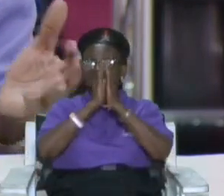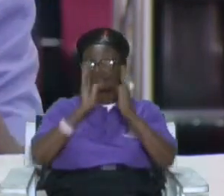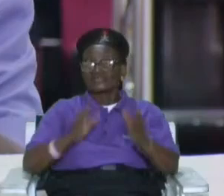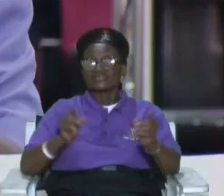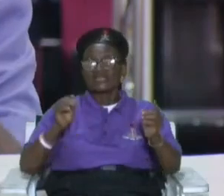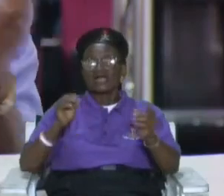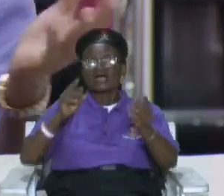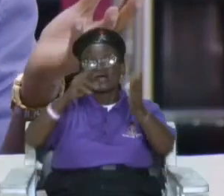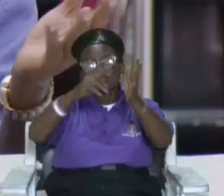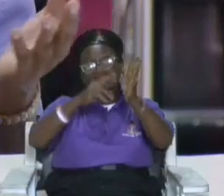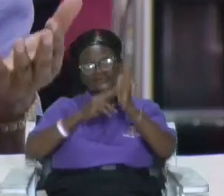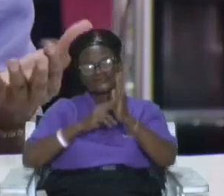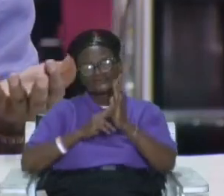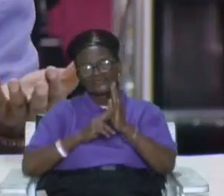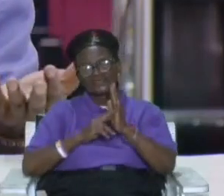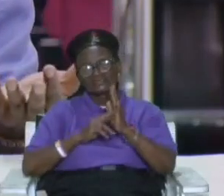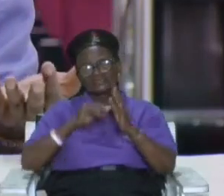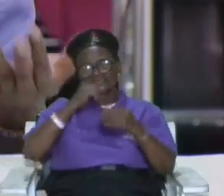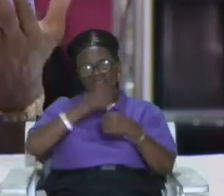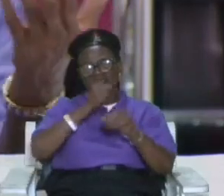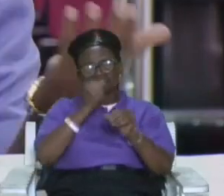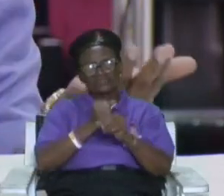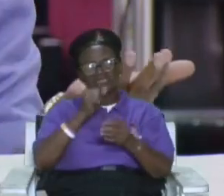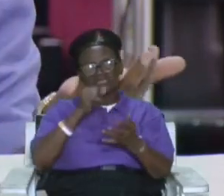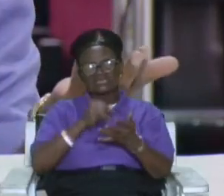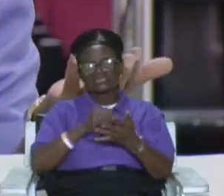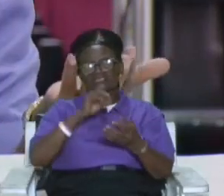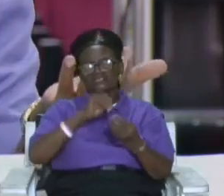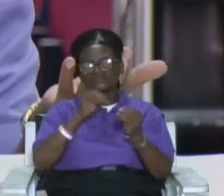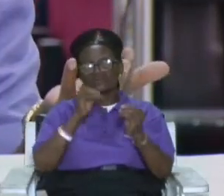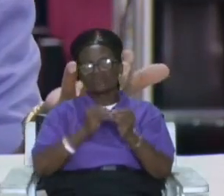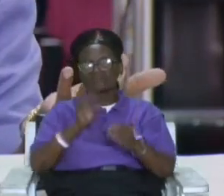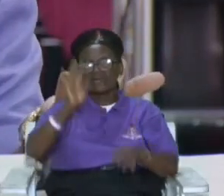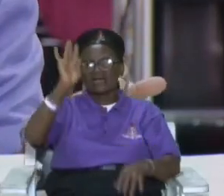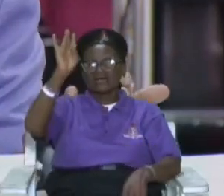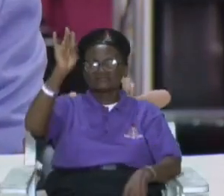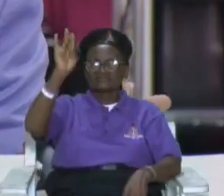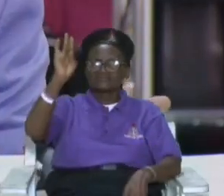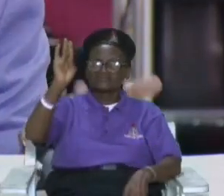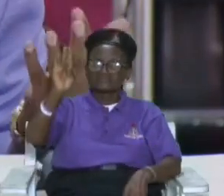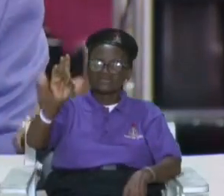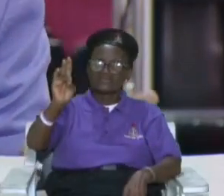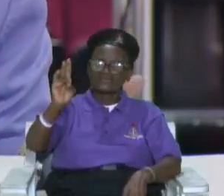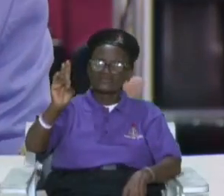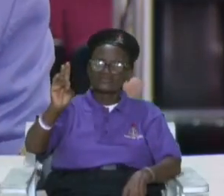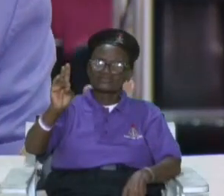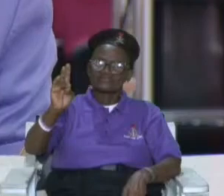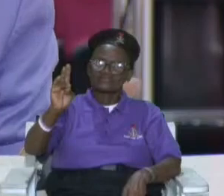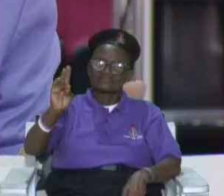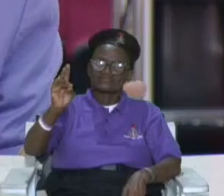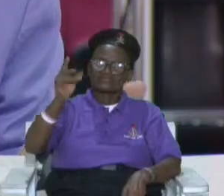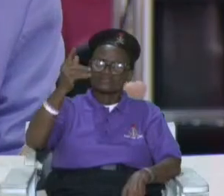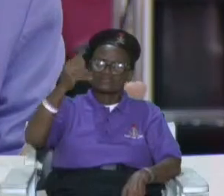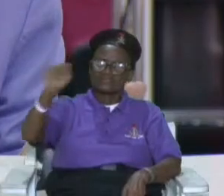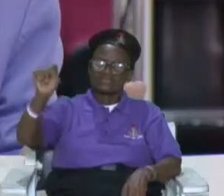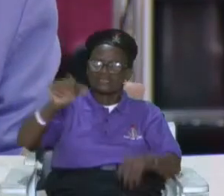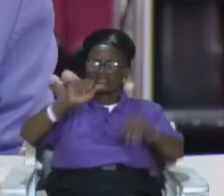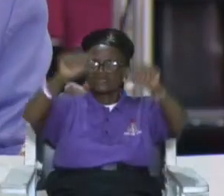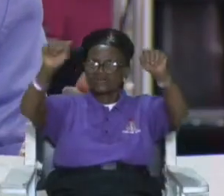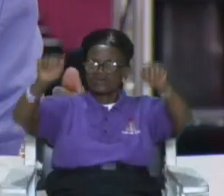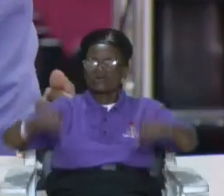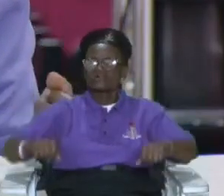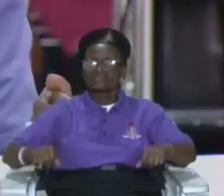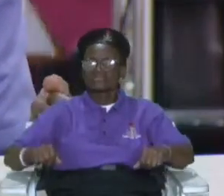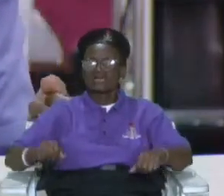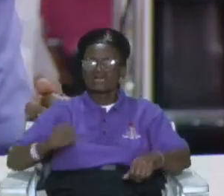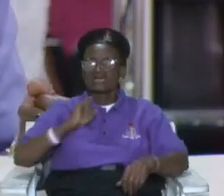open and you can come. We are very early today, so you have plenty of